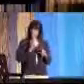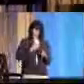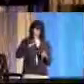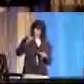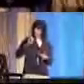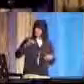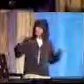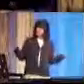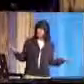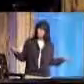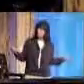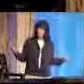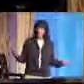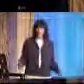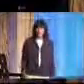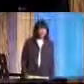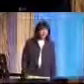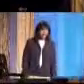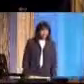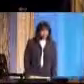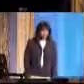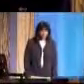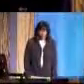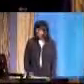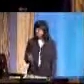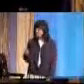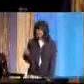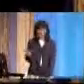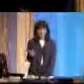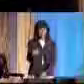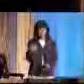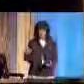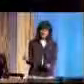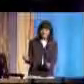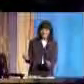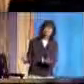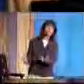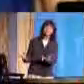And I said to myself, you have got to be kidding.